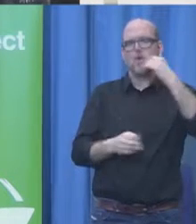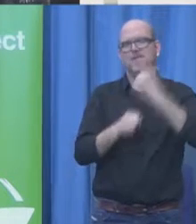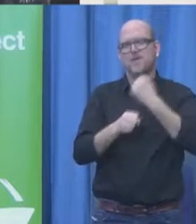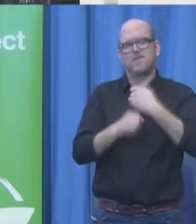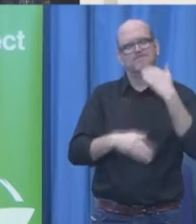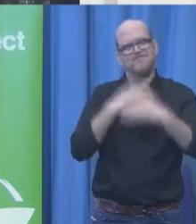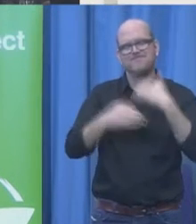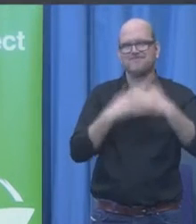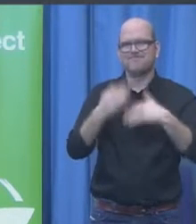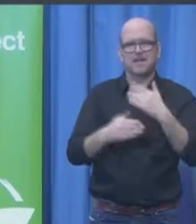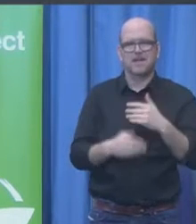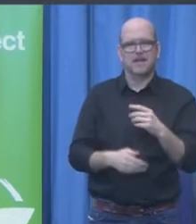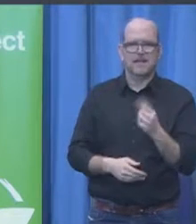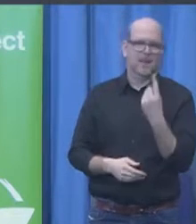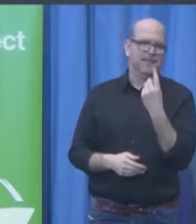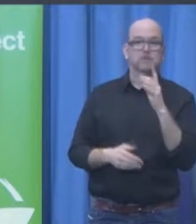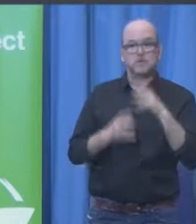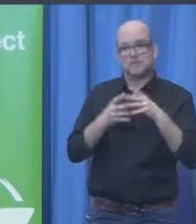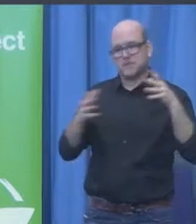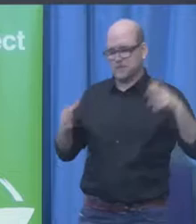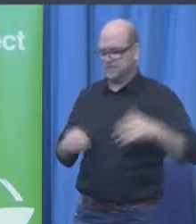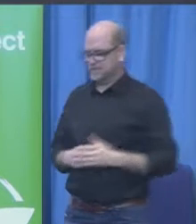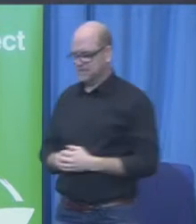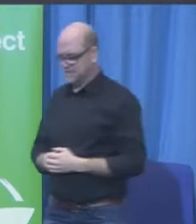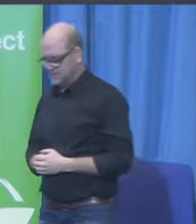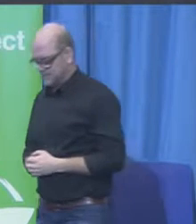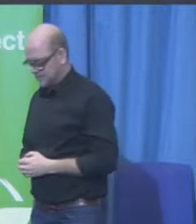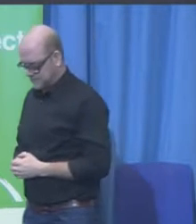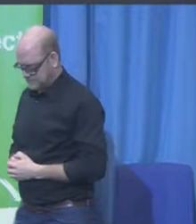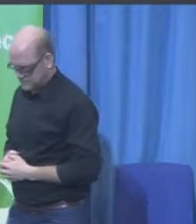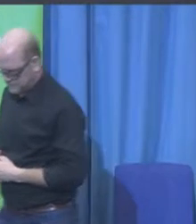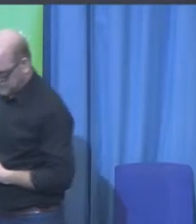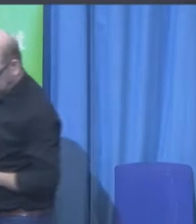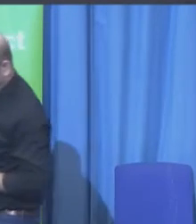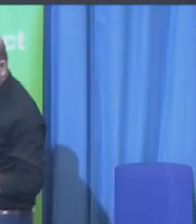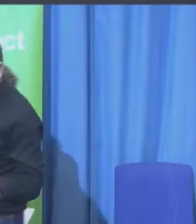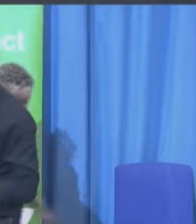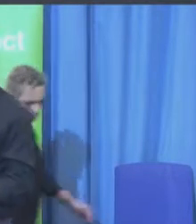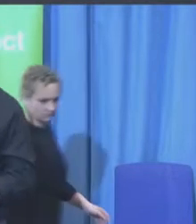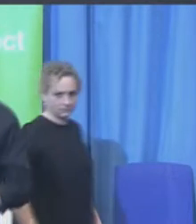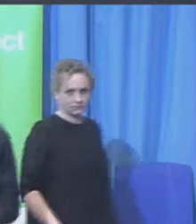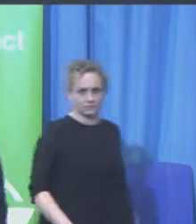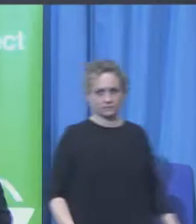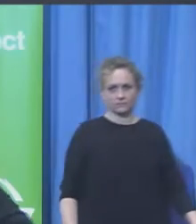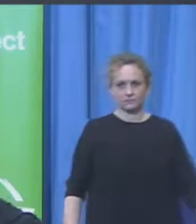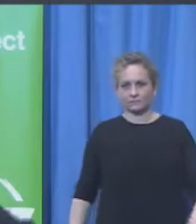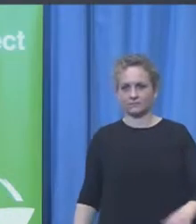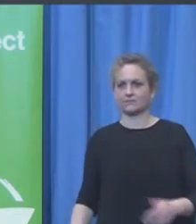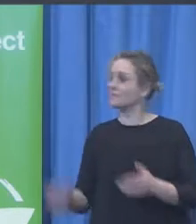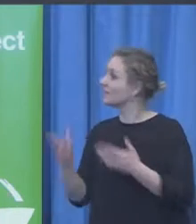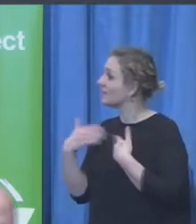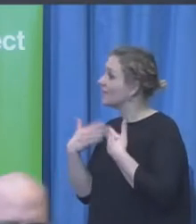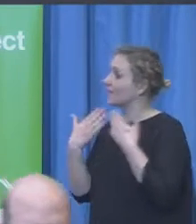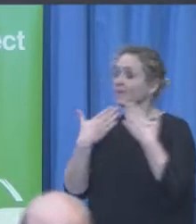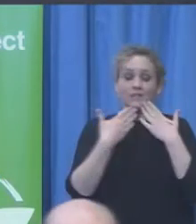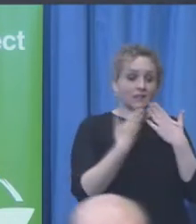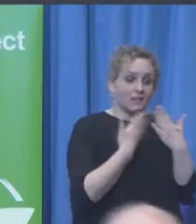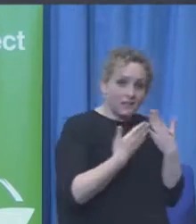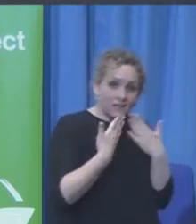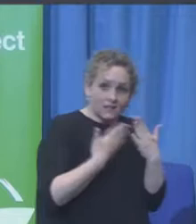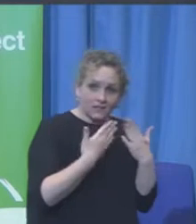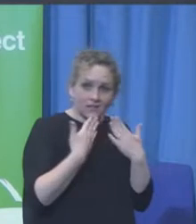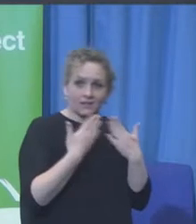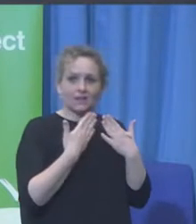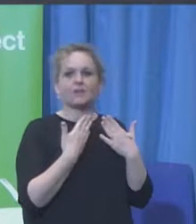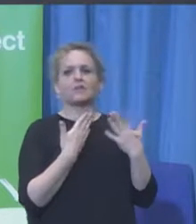Thank you very much. We believe the challenges are so much, but keep positive attitude. Absolutely. Yeah, is the message. Thank you. Mr.